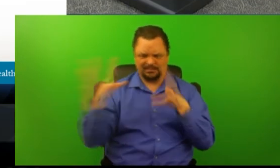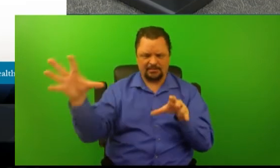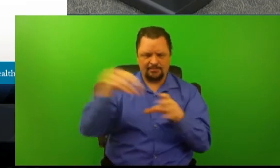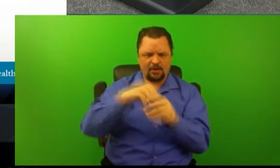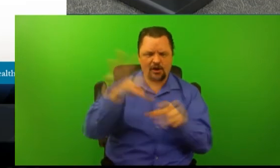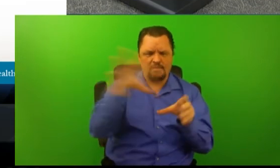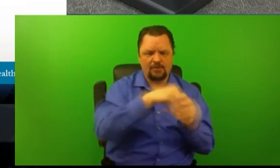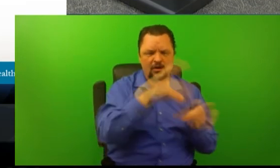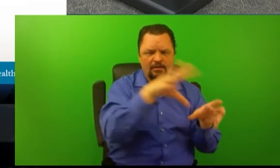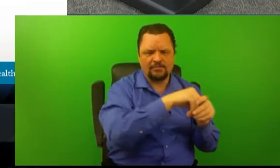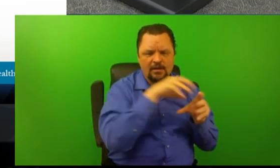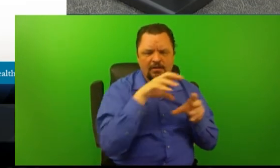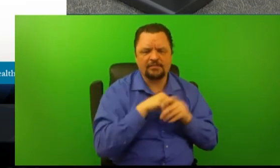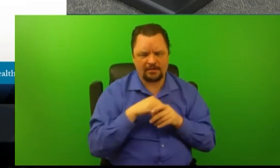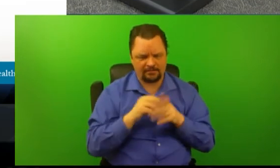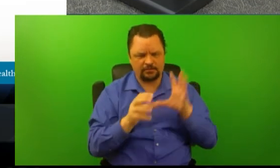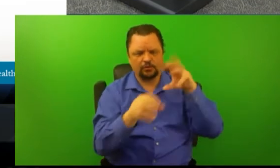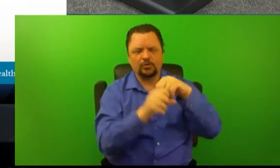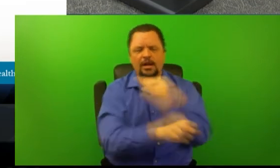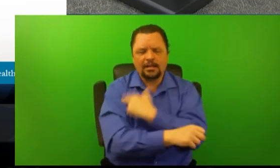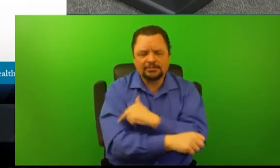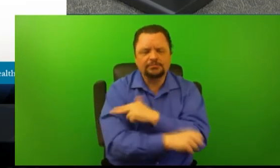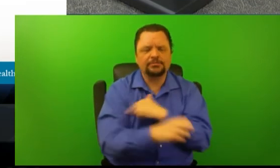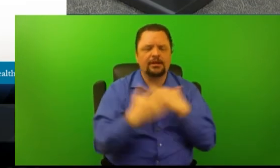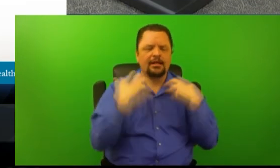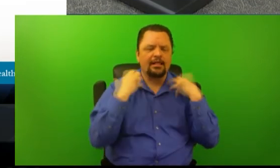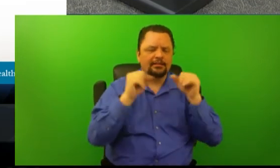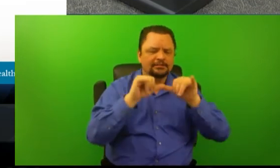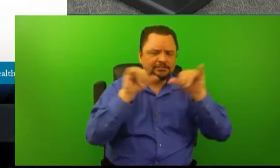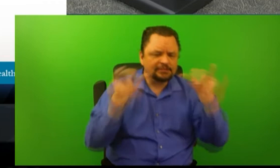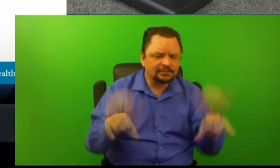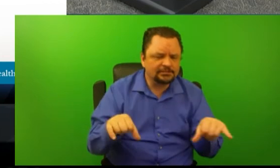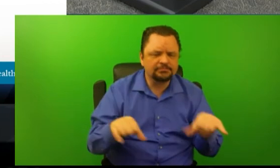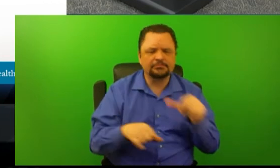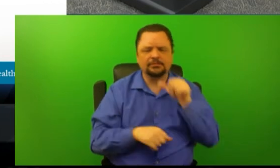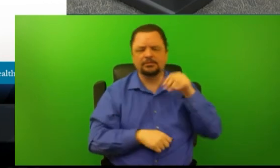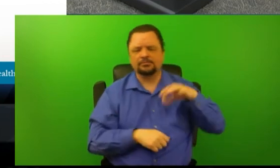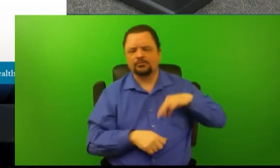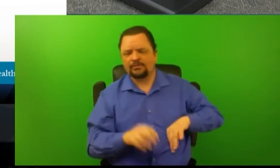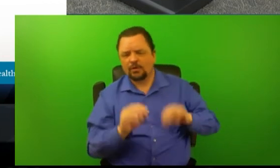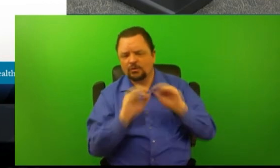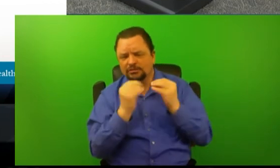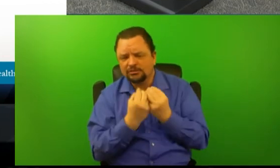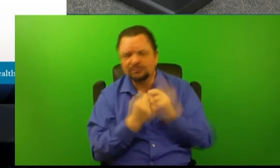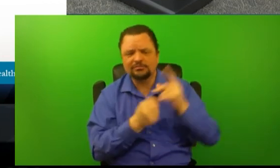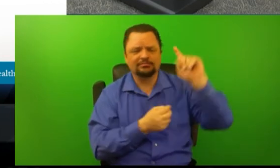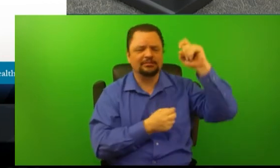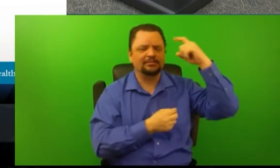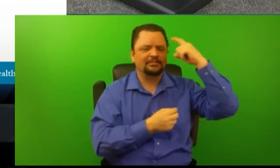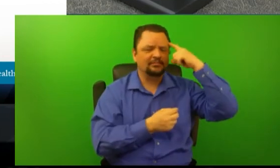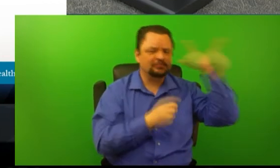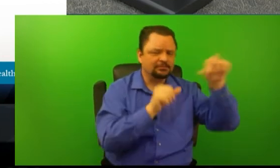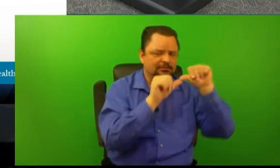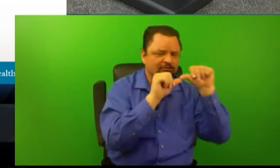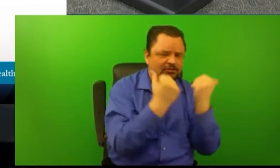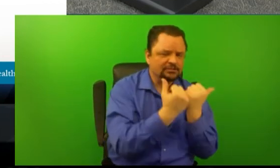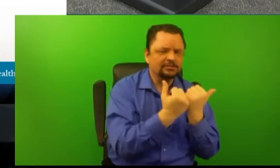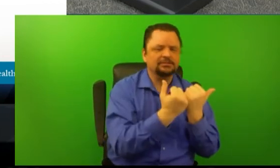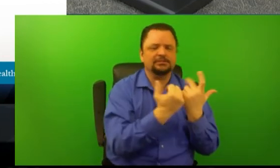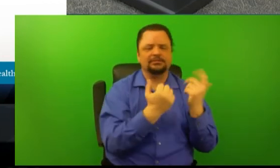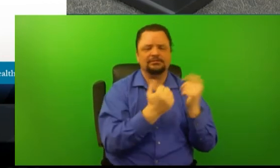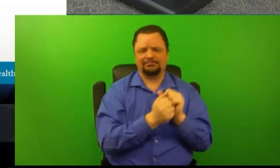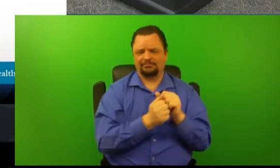health systems, nonprofit organizations, government agencies, interested citizens, among others,